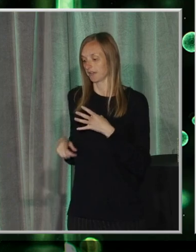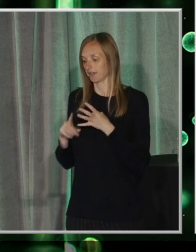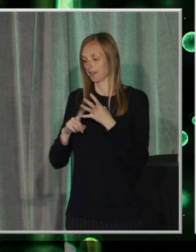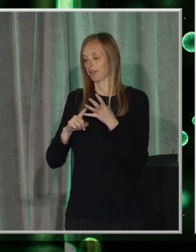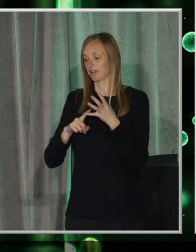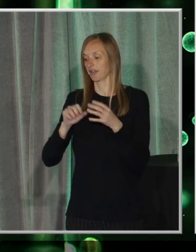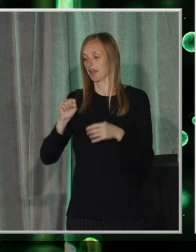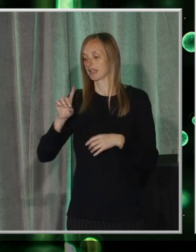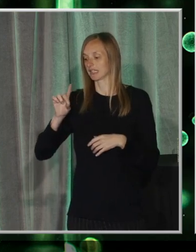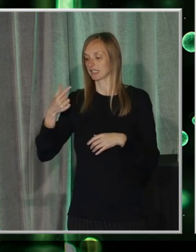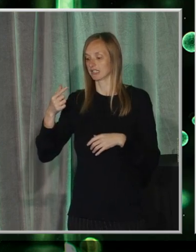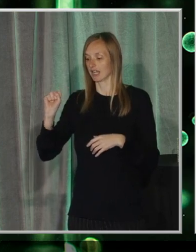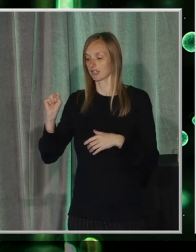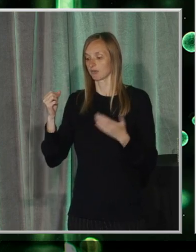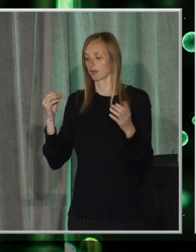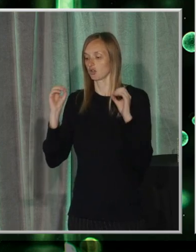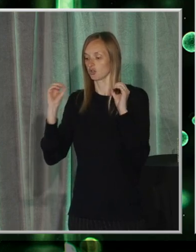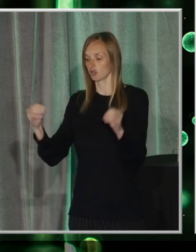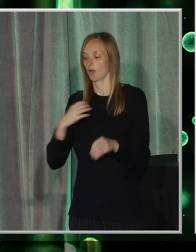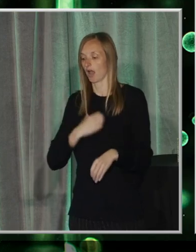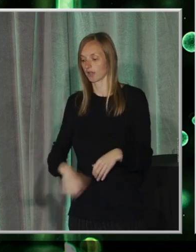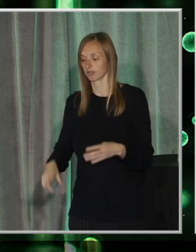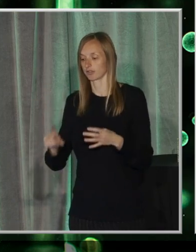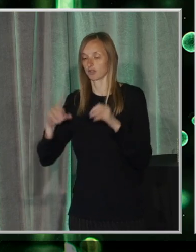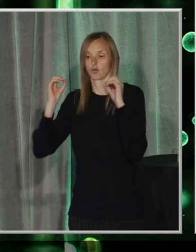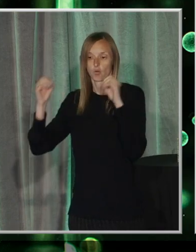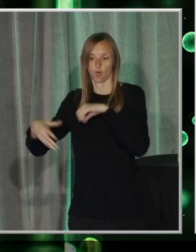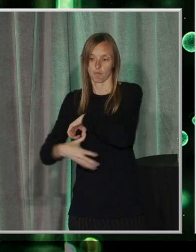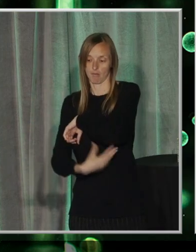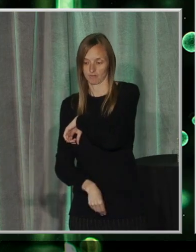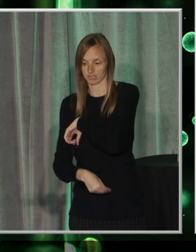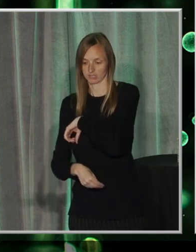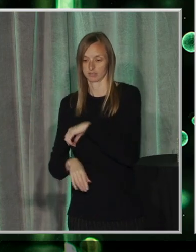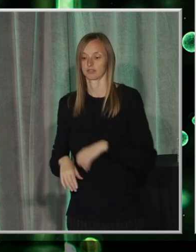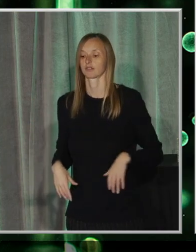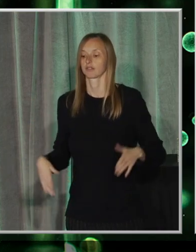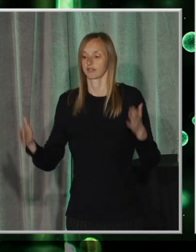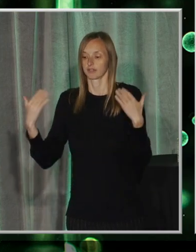is zero hunger and no poverty. Next, please.